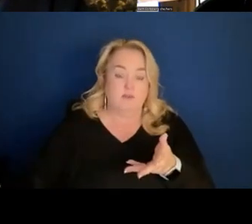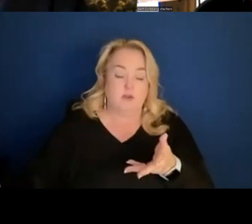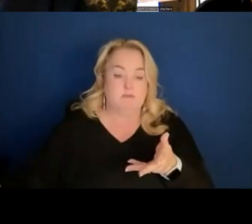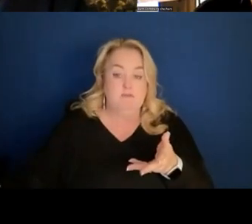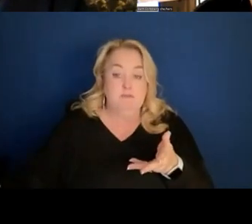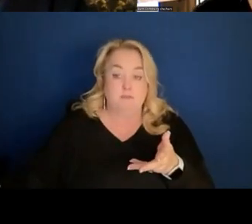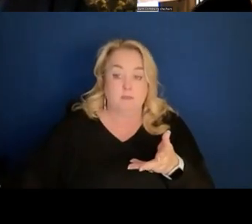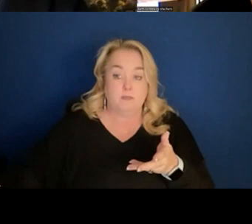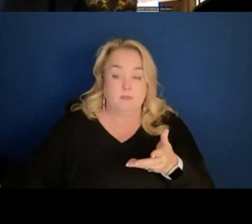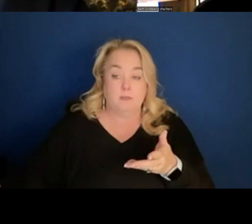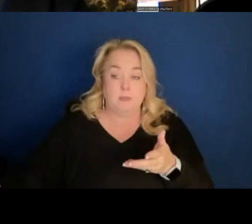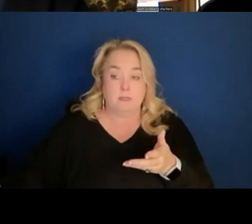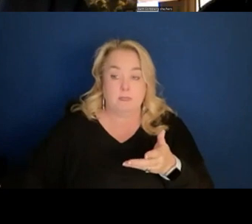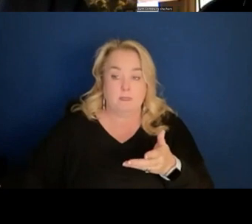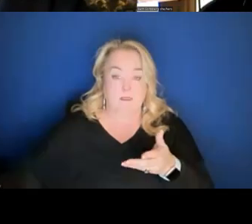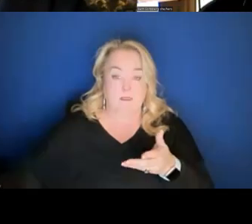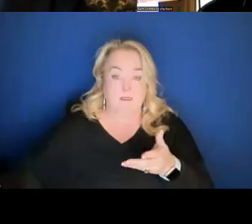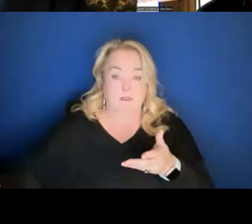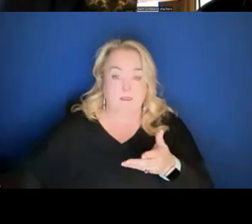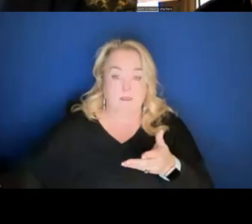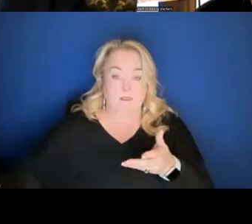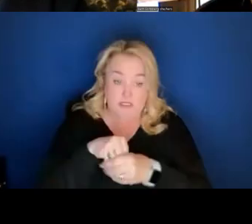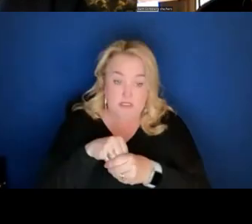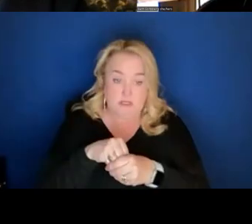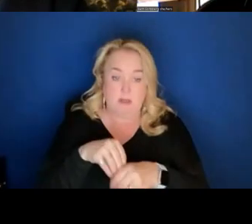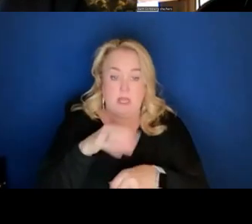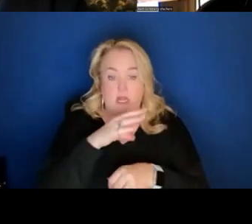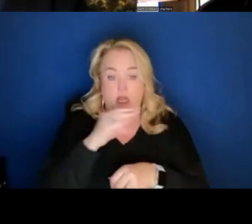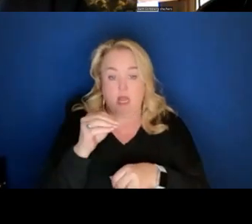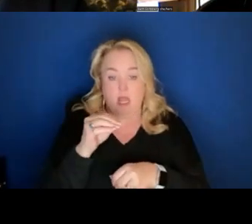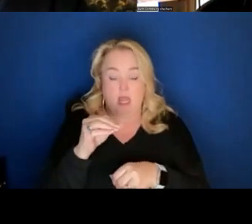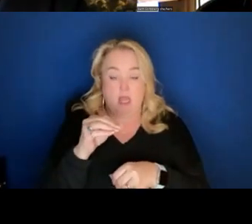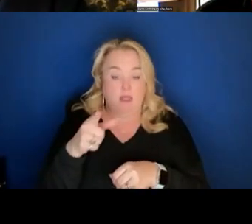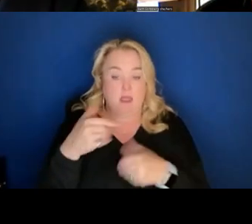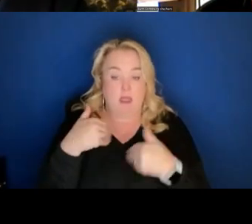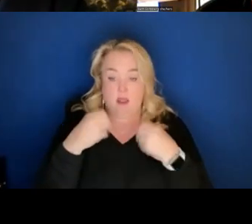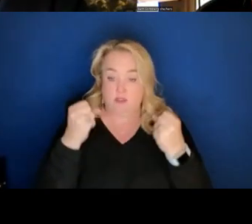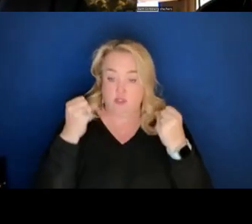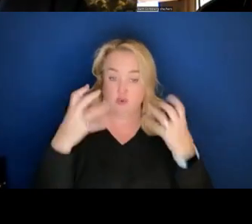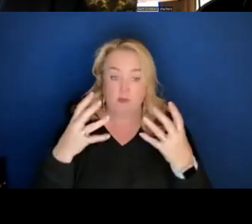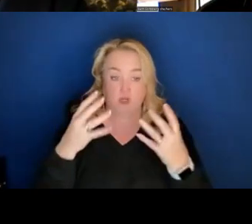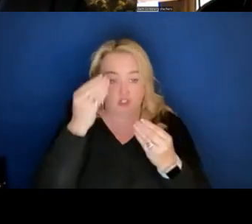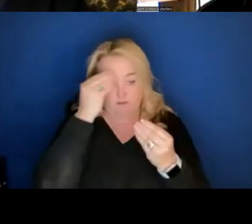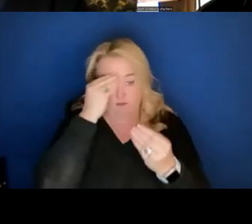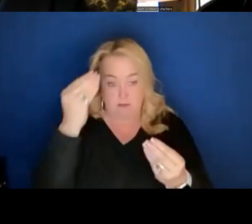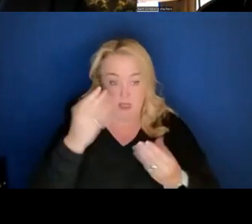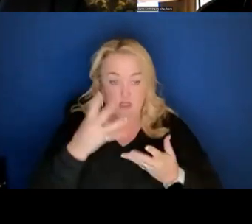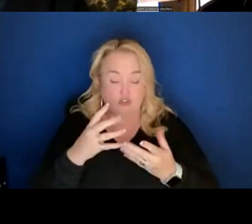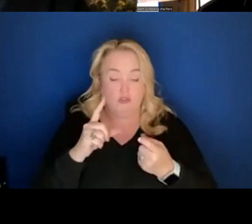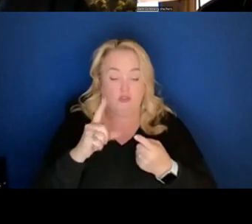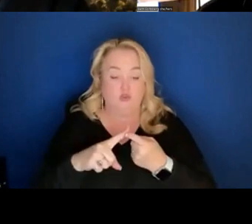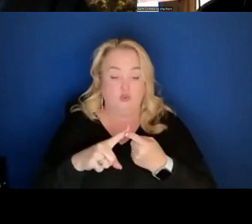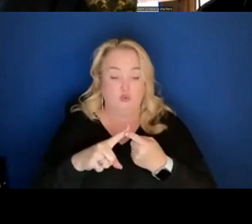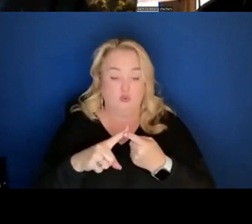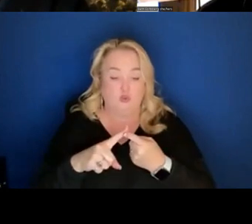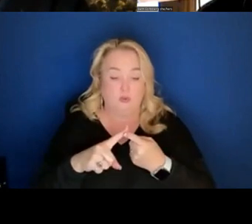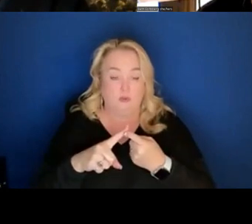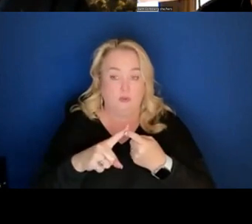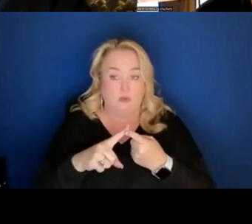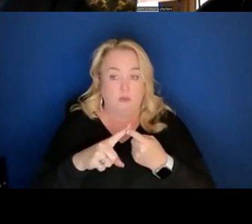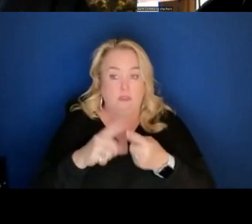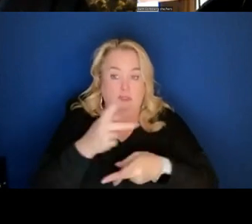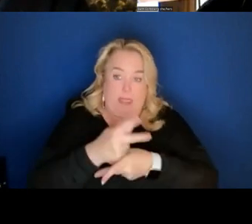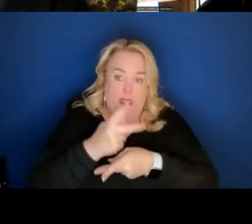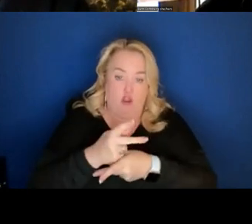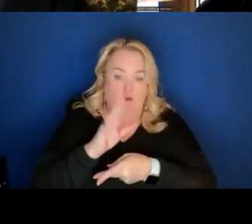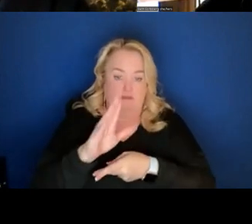Everyone participated. They left with information that was so helpful that they could take with them to take care